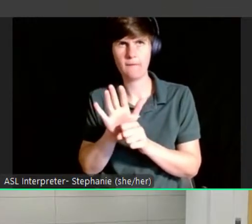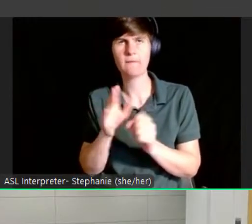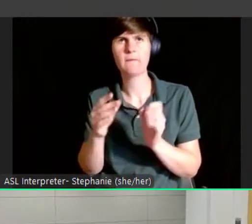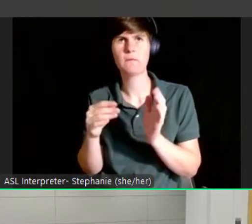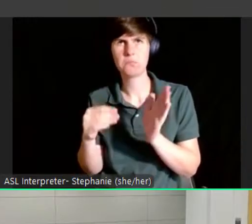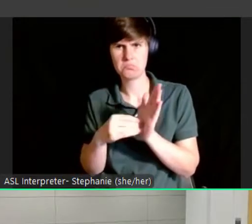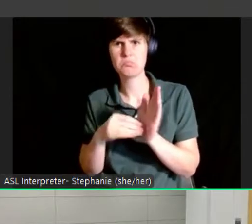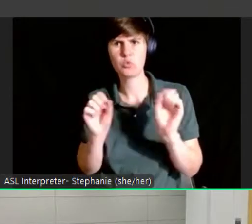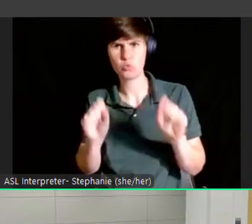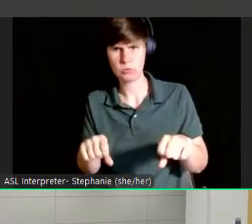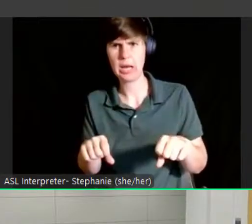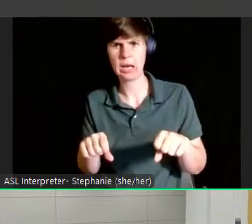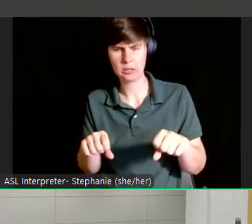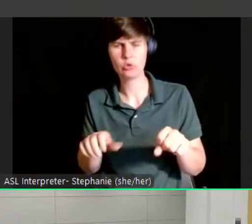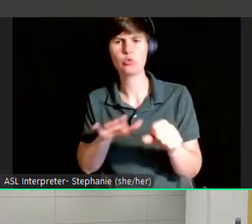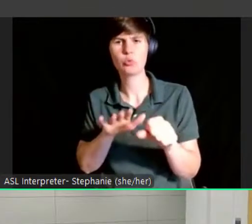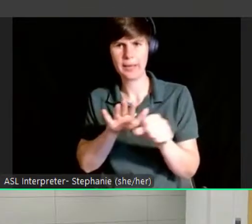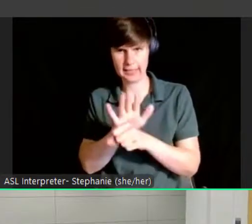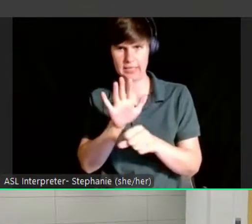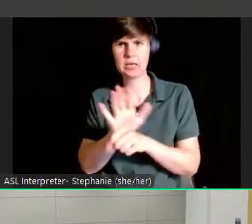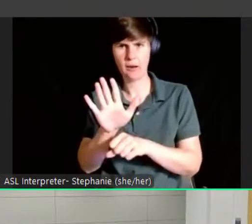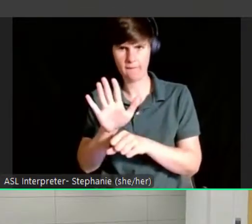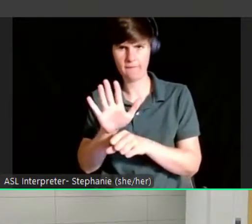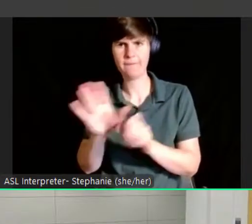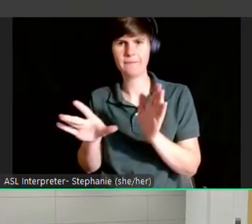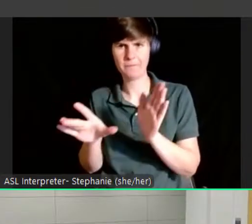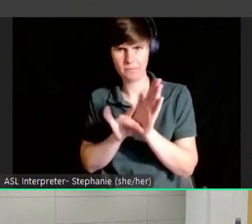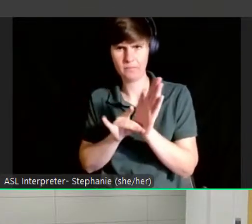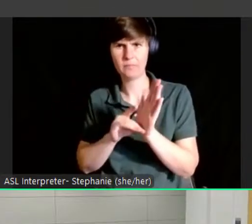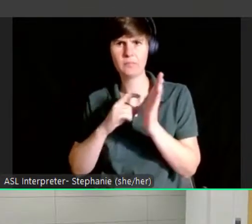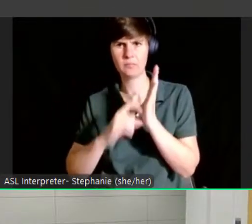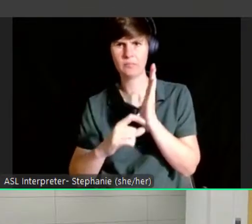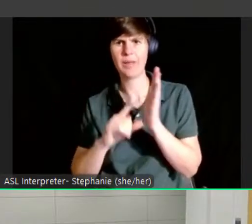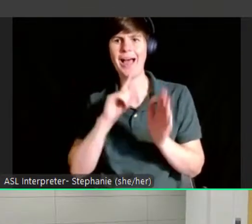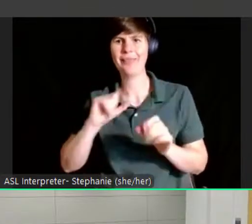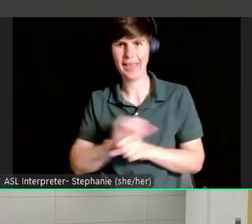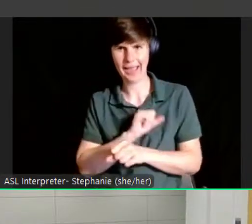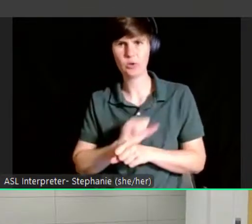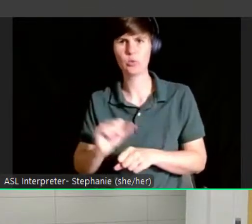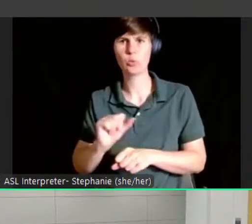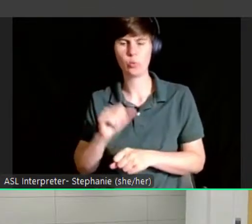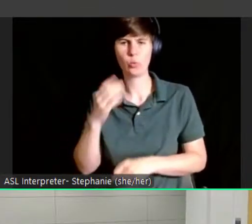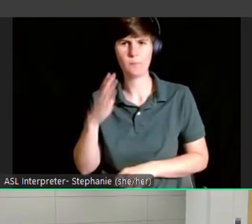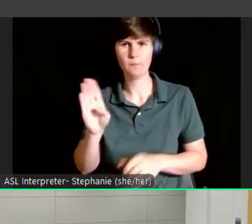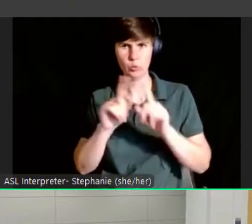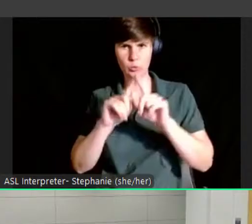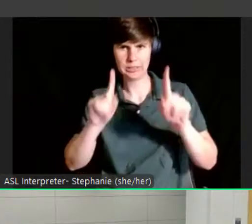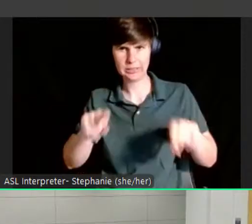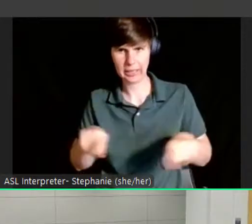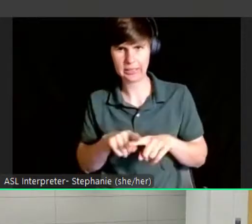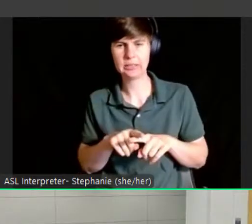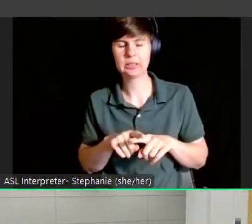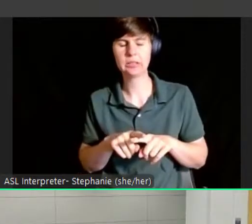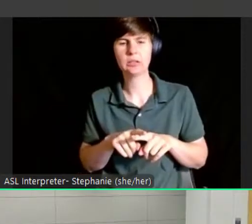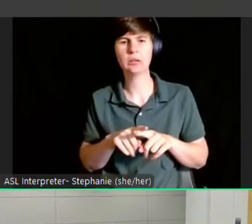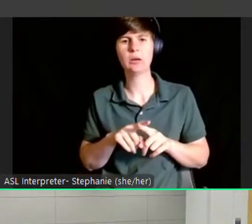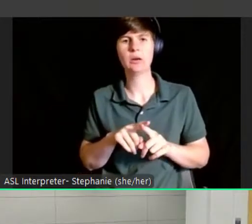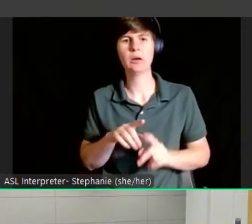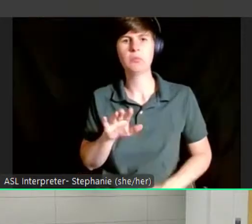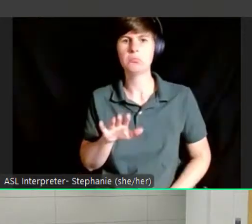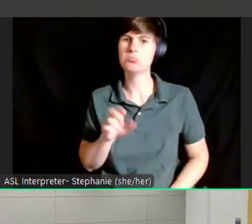but there is enough space to put the decals on the actual blue tactile signs. Which